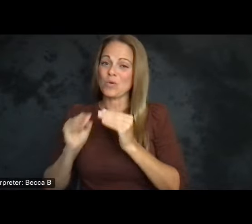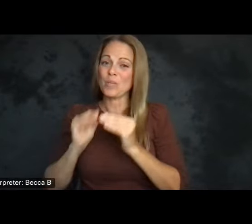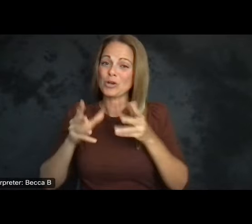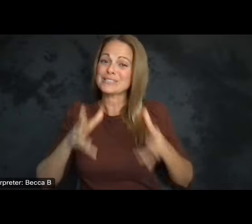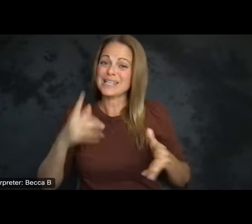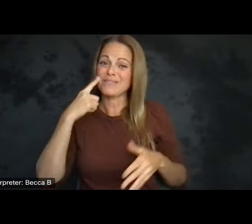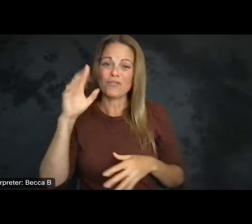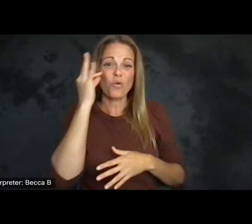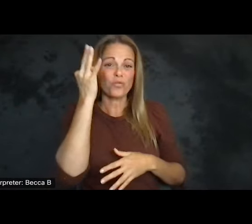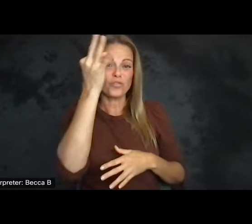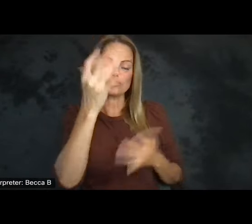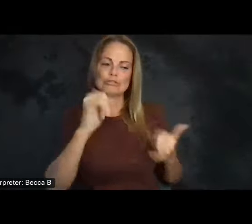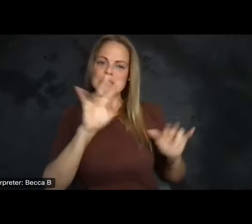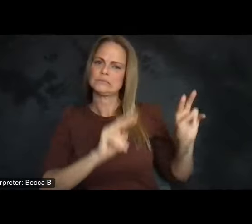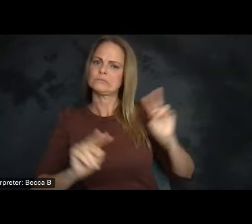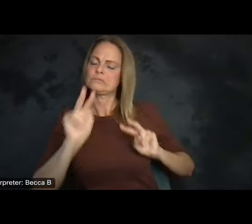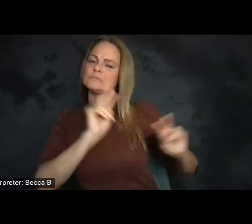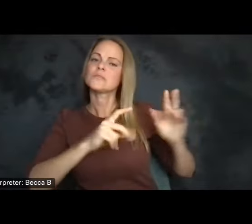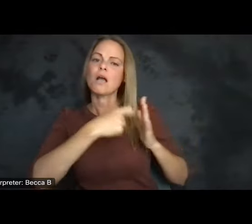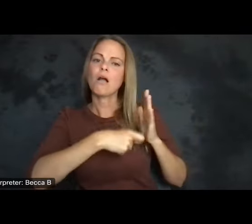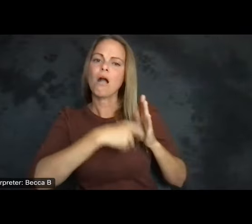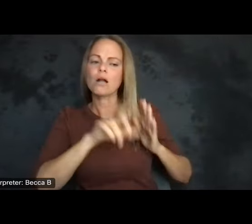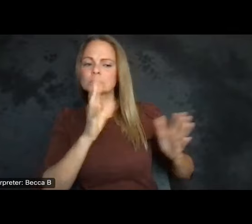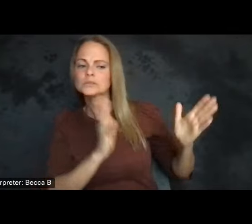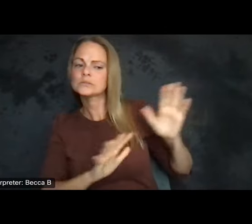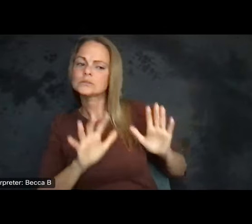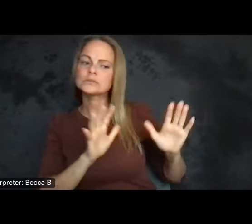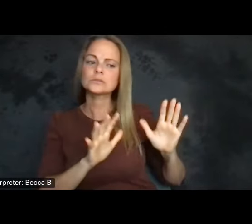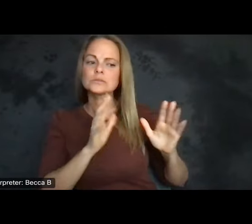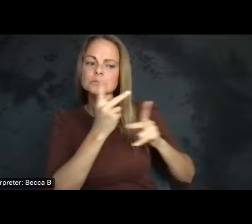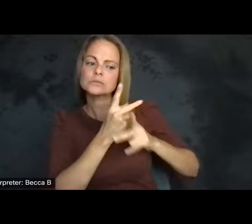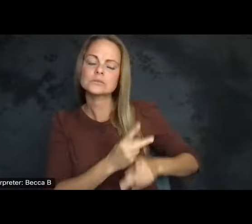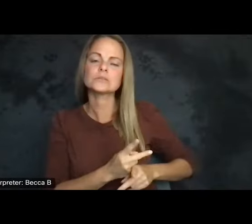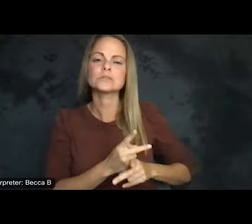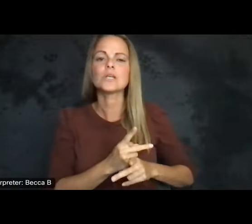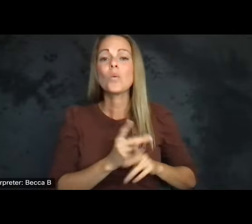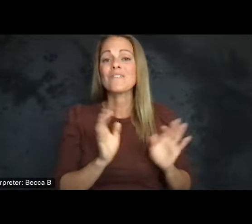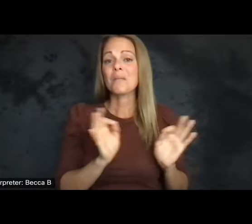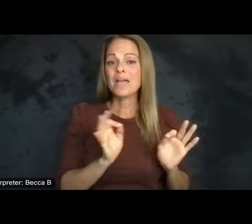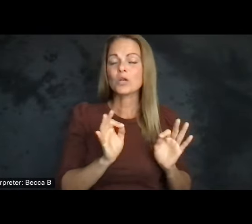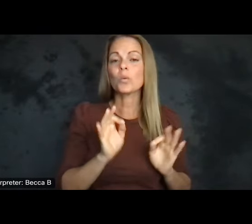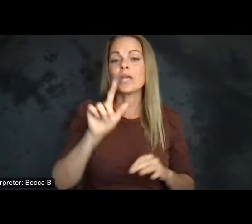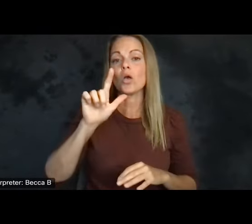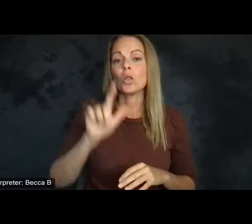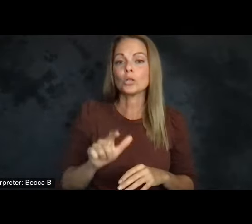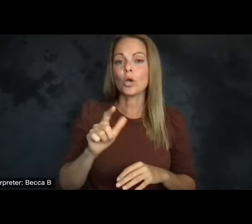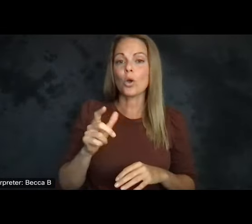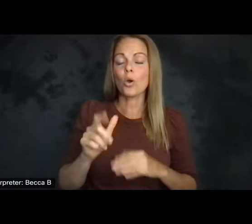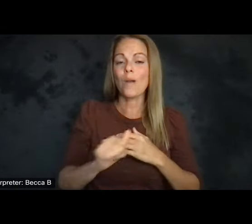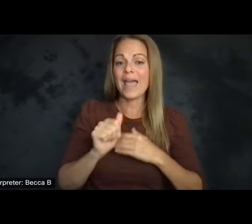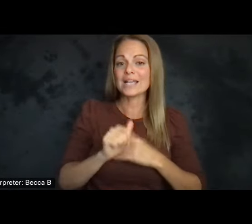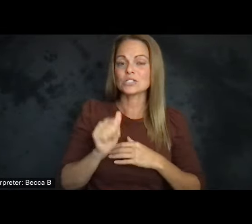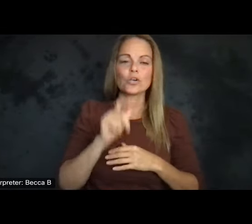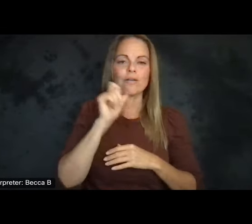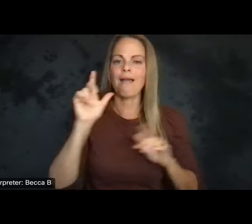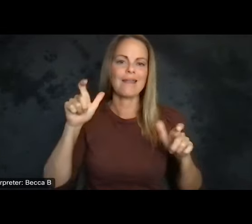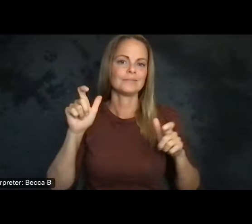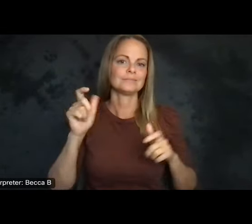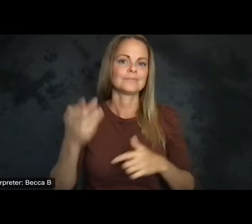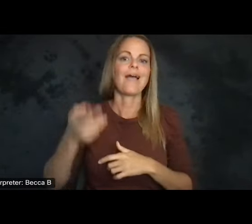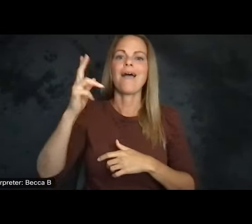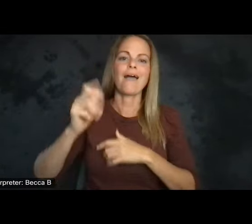and we're still analyzing those costs. But there are some minor dam repairs. We do low hazard dam repairs, We don't do the high hazard like